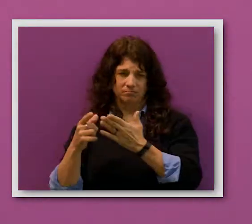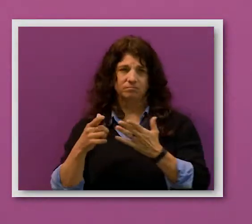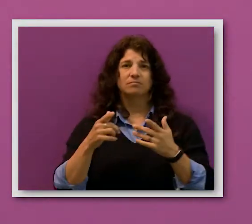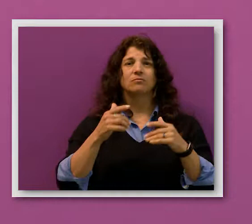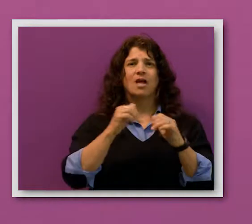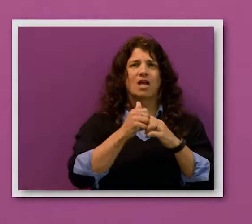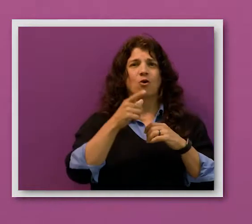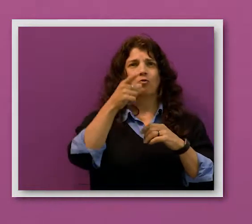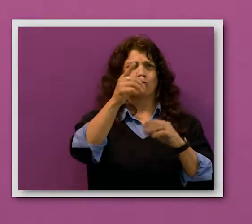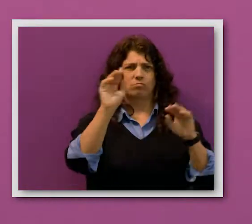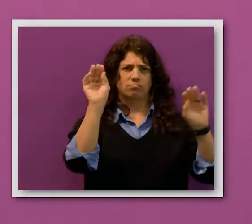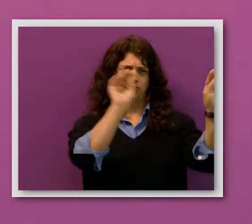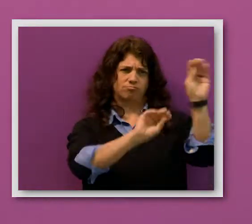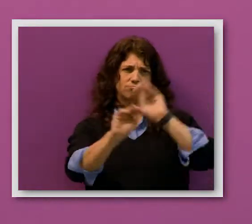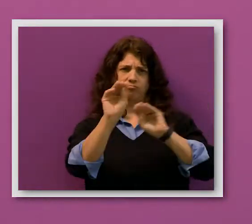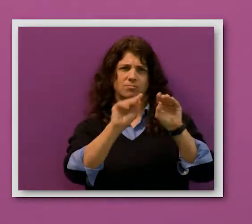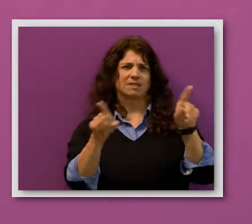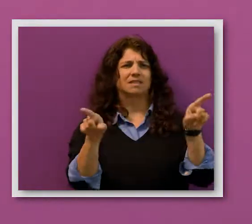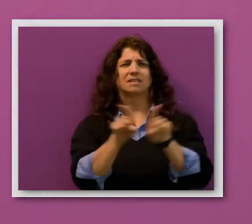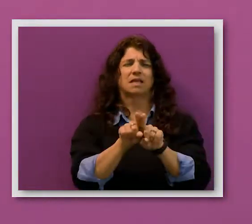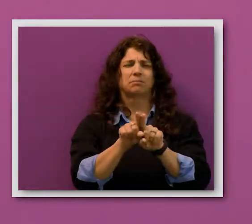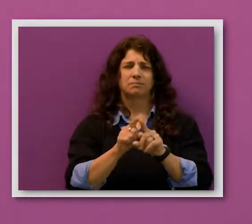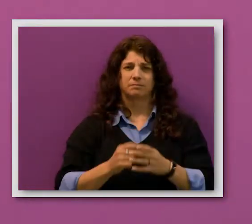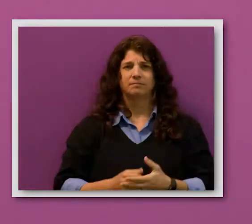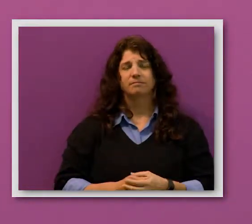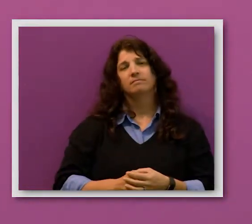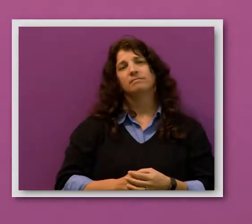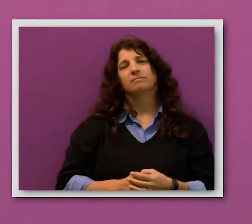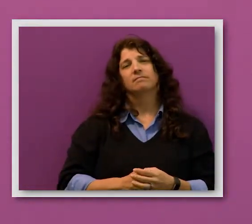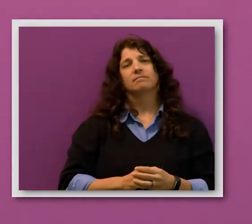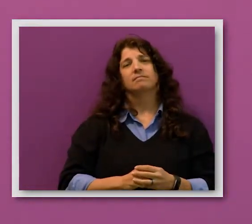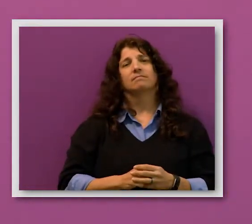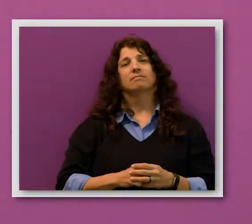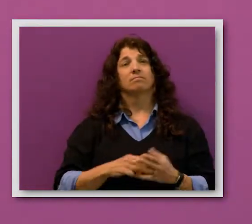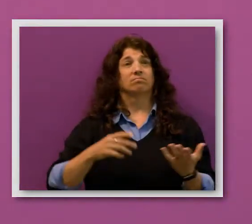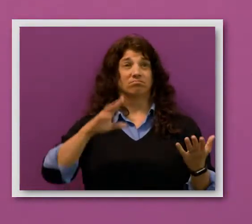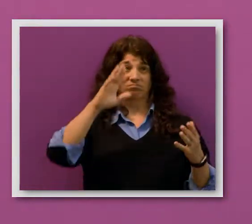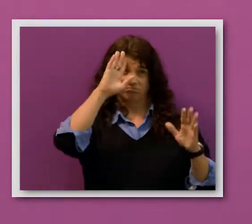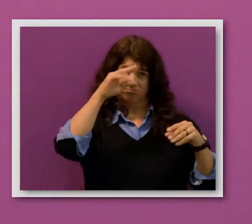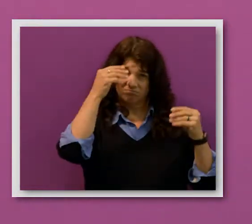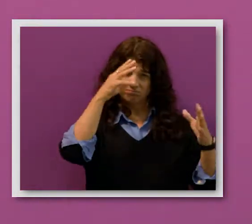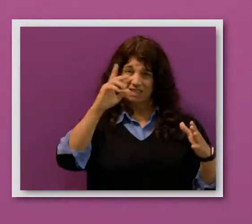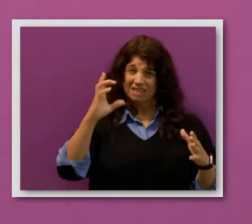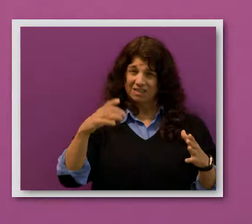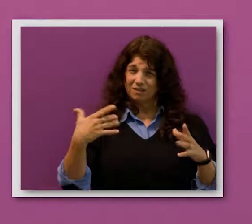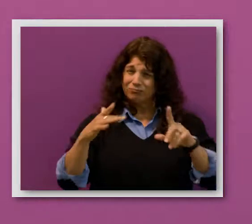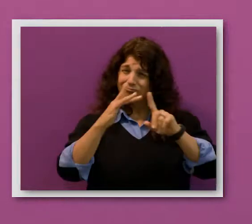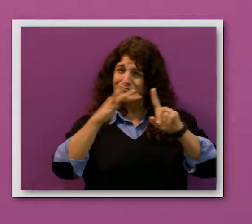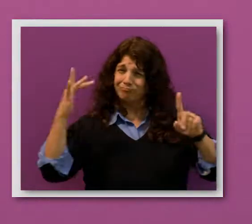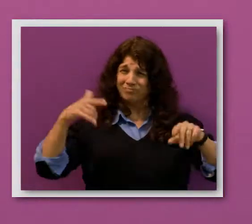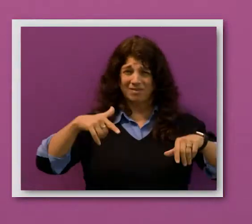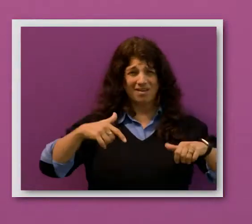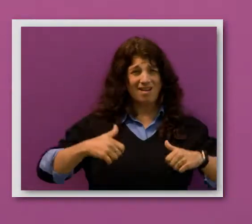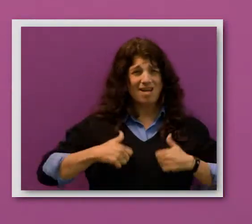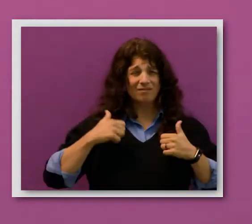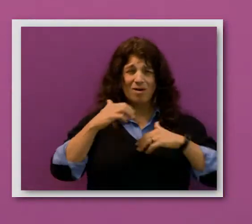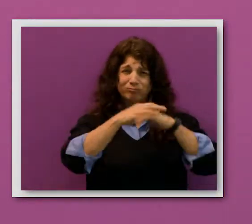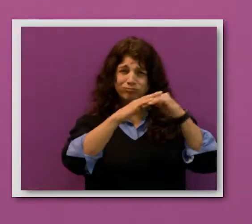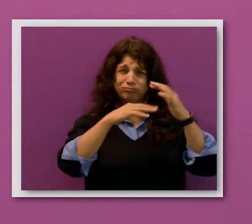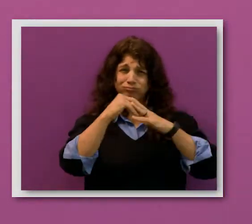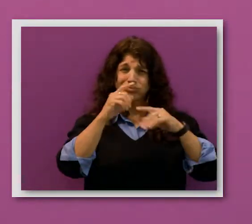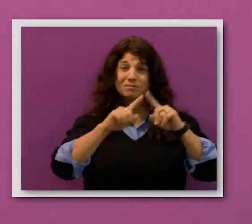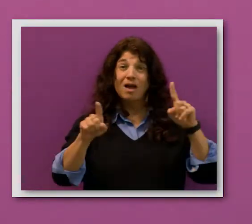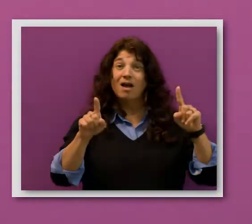truth is, we are living in prosperous times in the District of Columbia. Now, our challenge